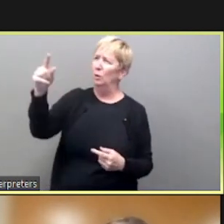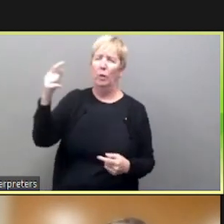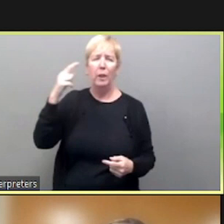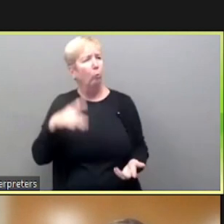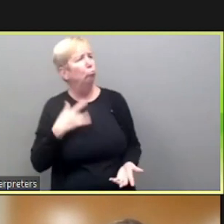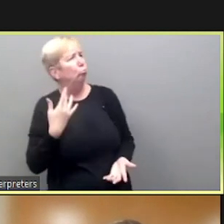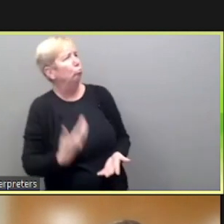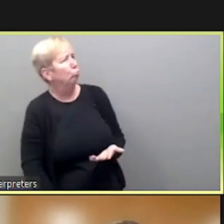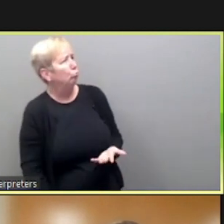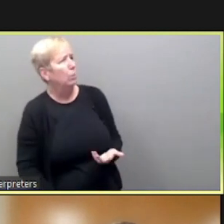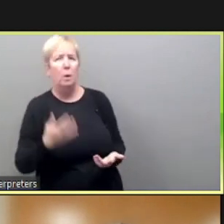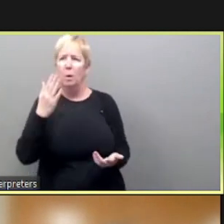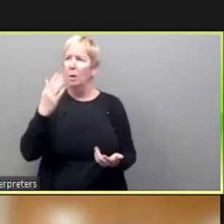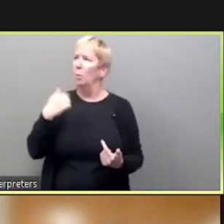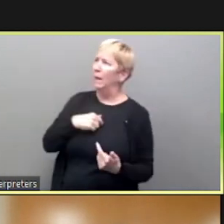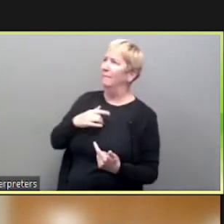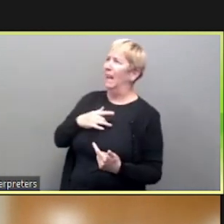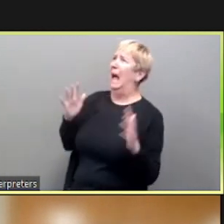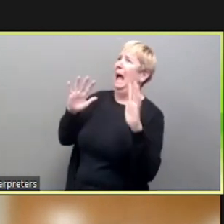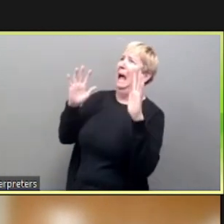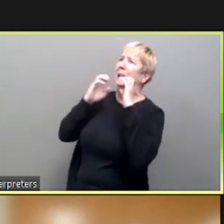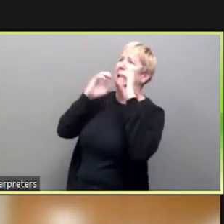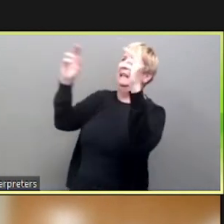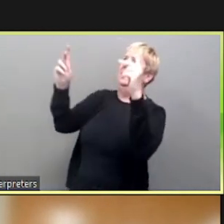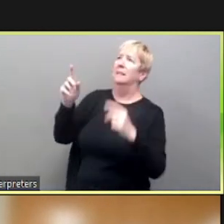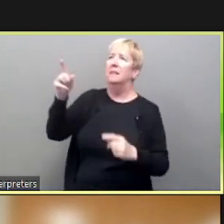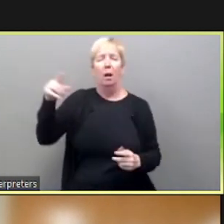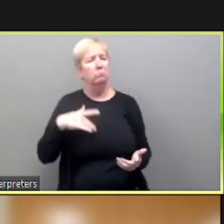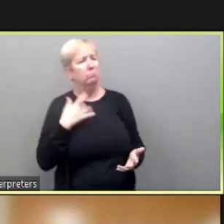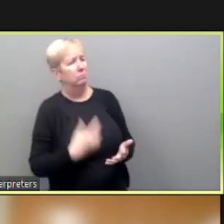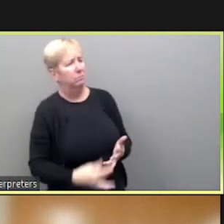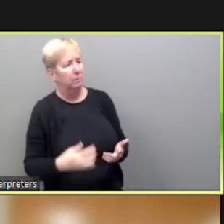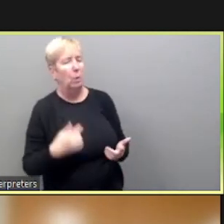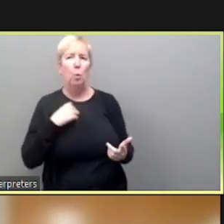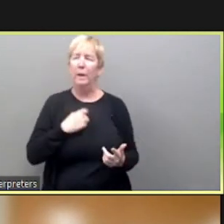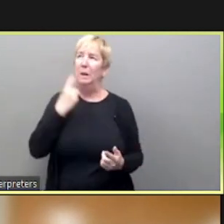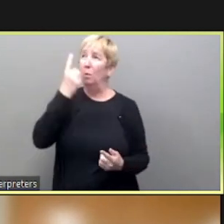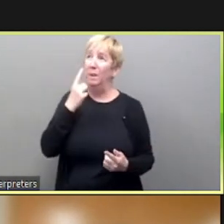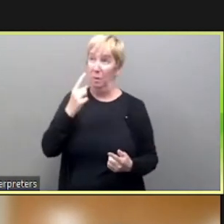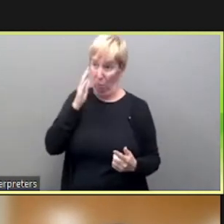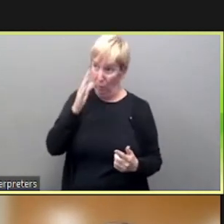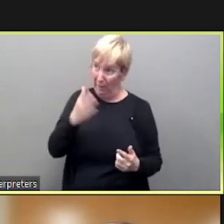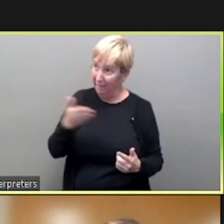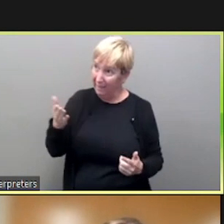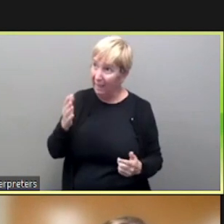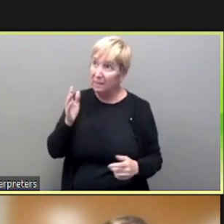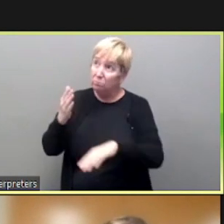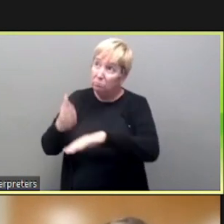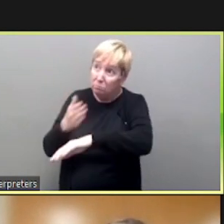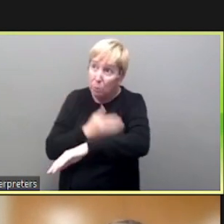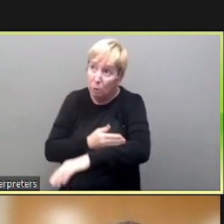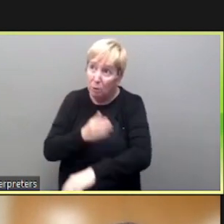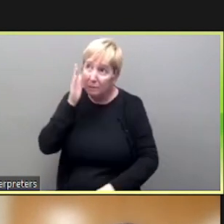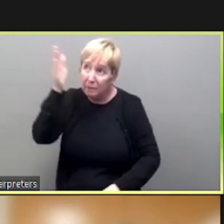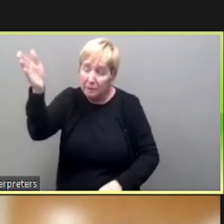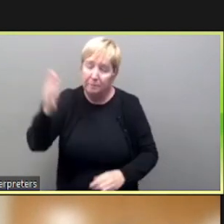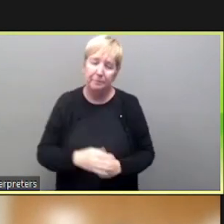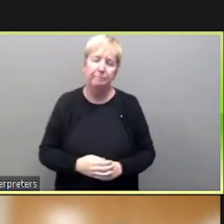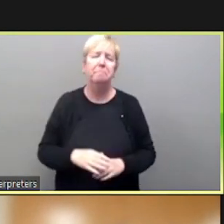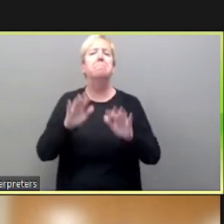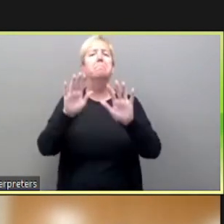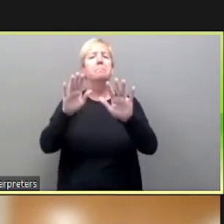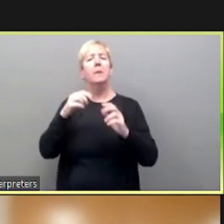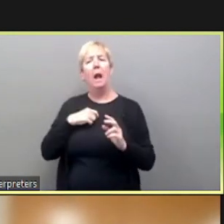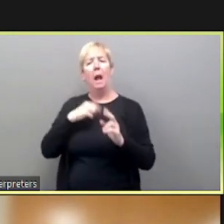never return. I am proud to say that I've been at UNM for 20 years, and I'm honored to care for the population we